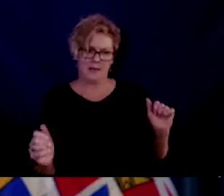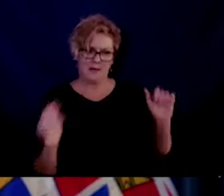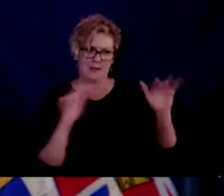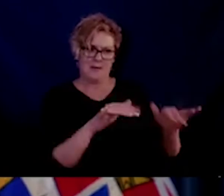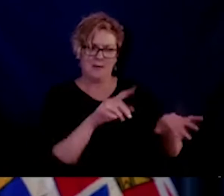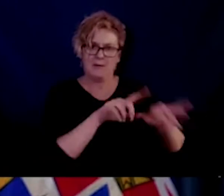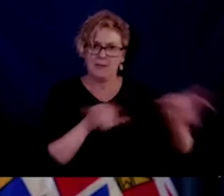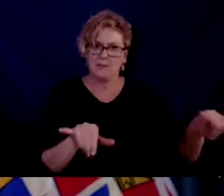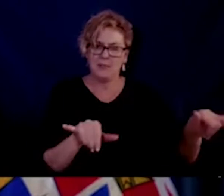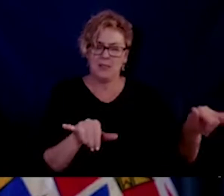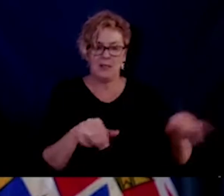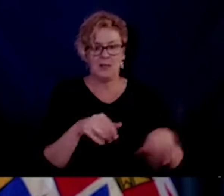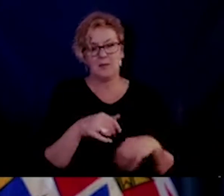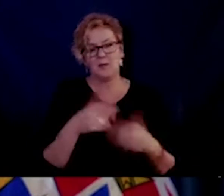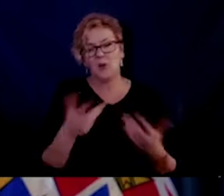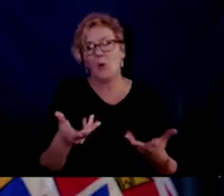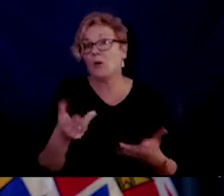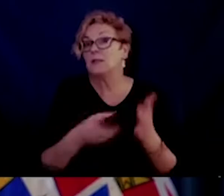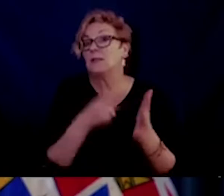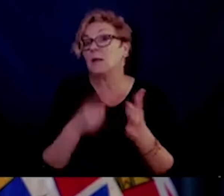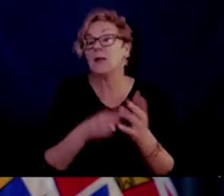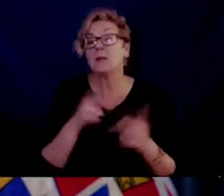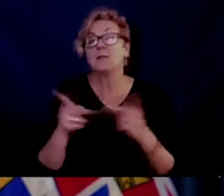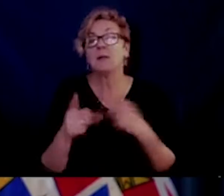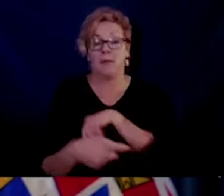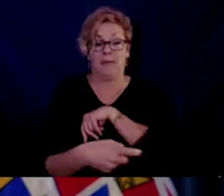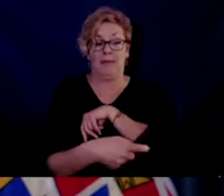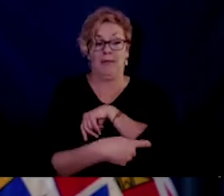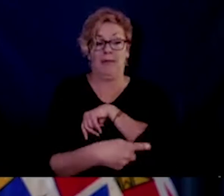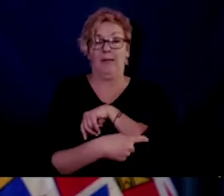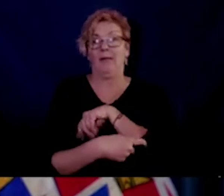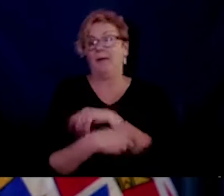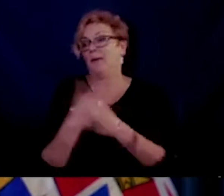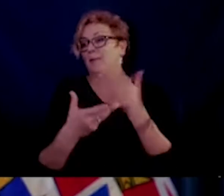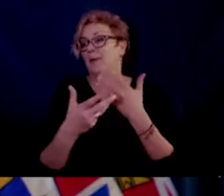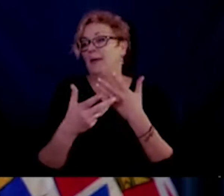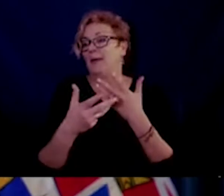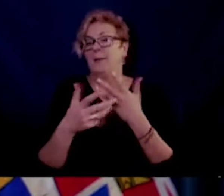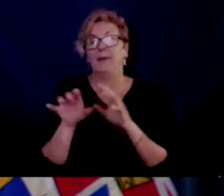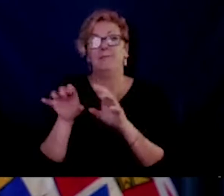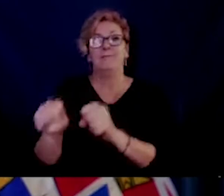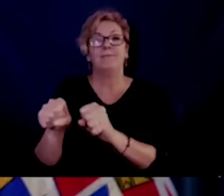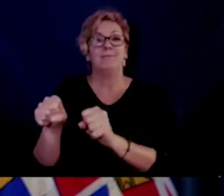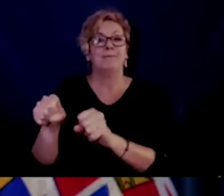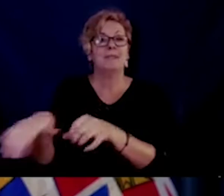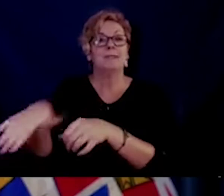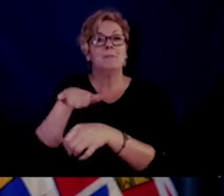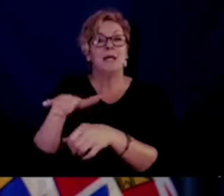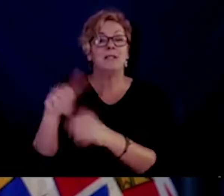see sometimes that people will invite others in because many celebrations, it's cultural or it's usual